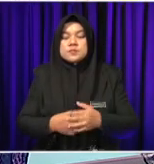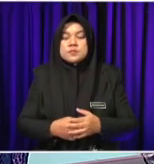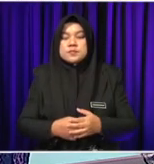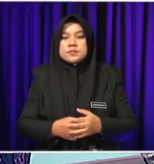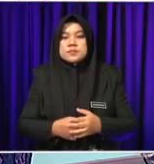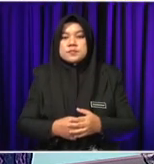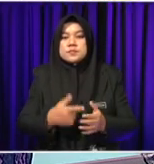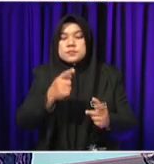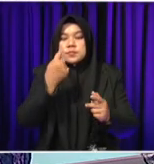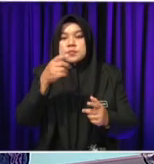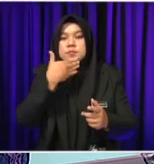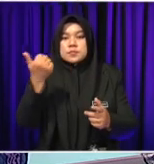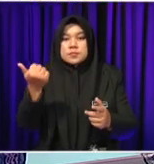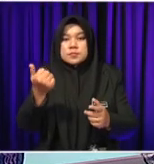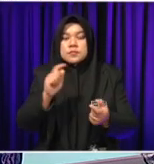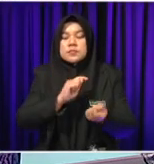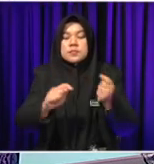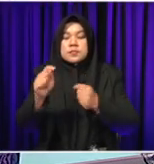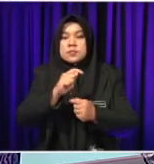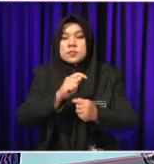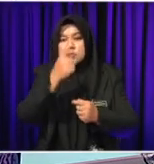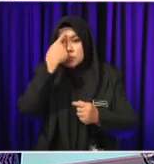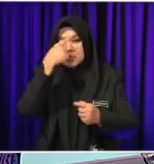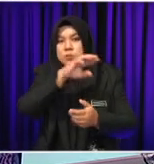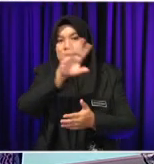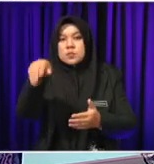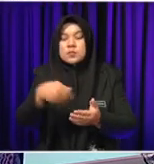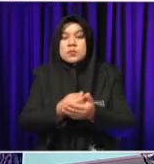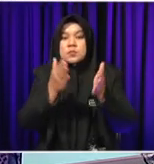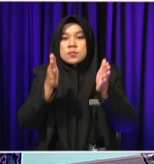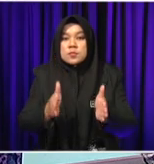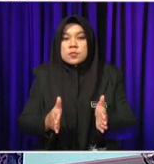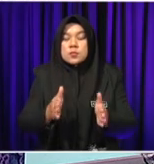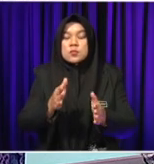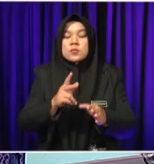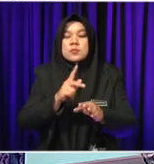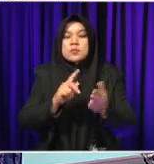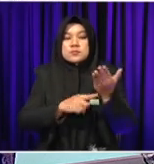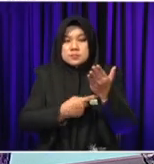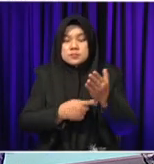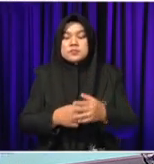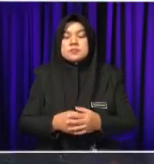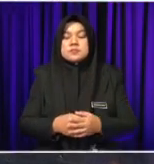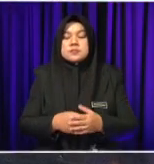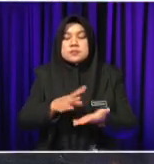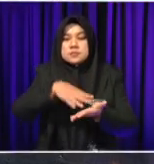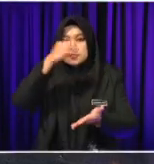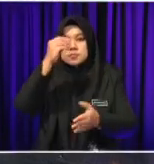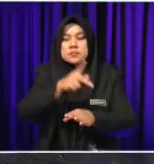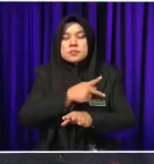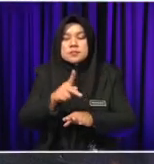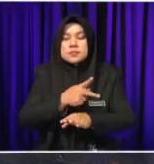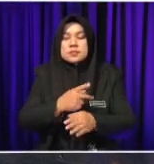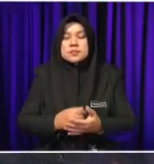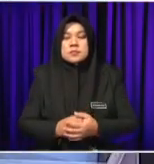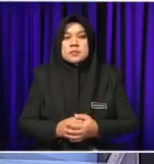be the best turning point for everyone to start exploring more poems in the near future. Yes, and I believe as well they can